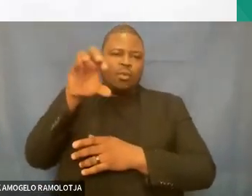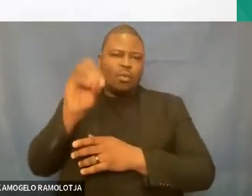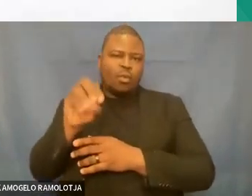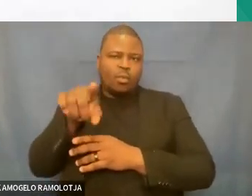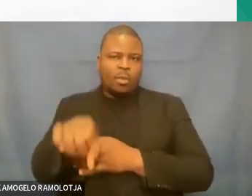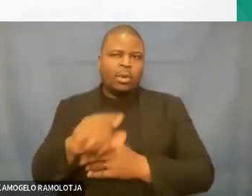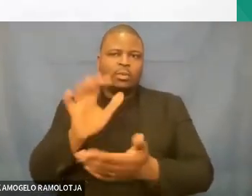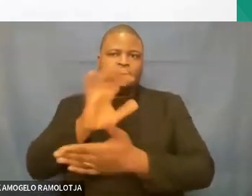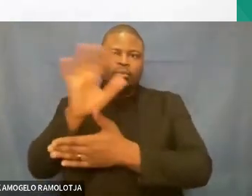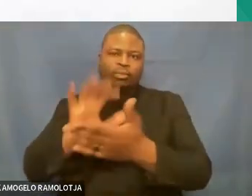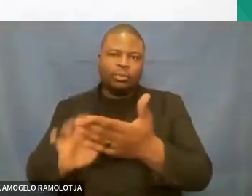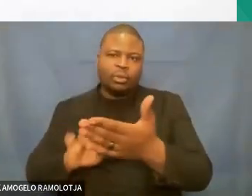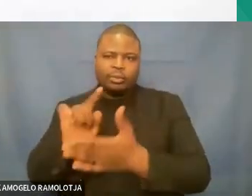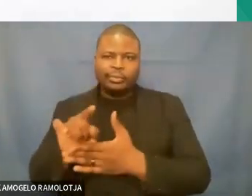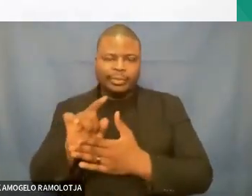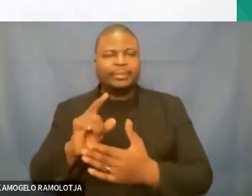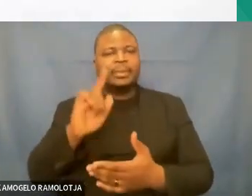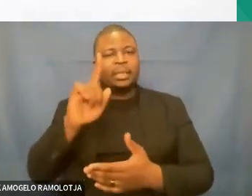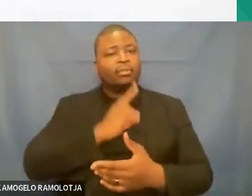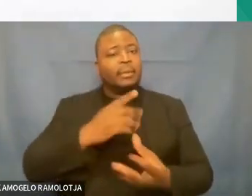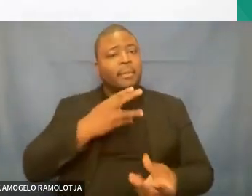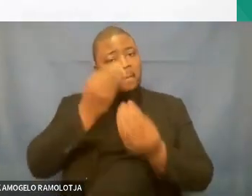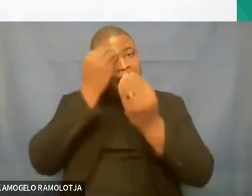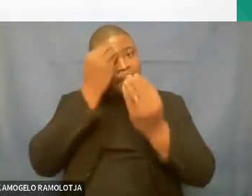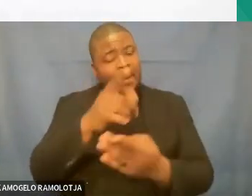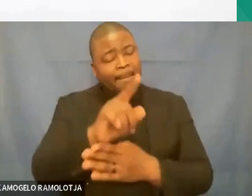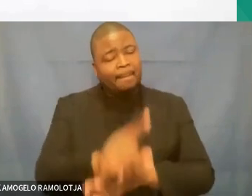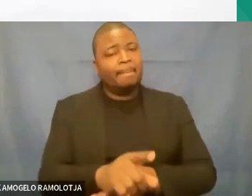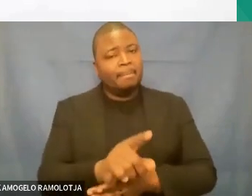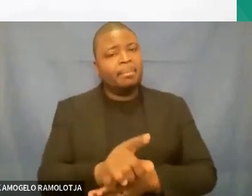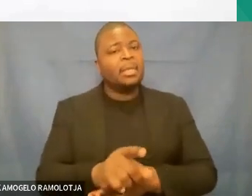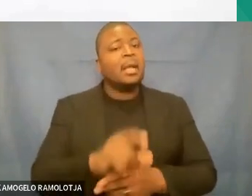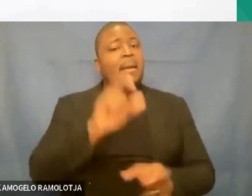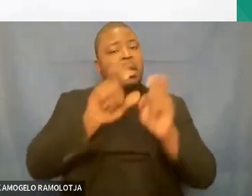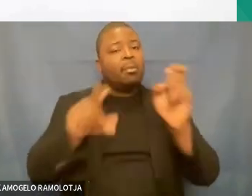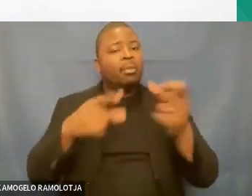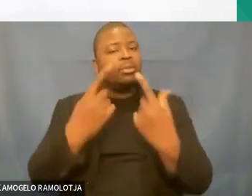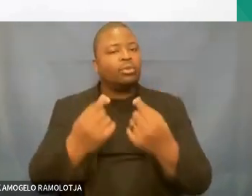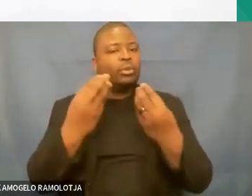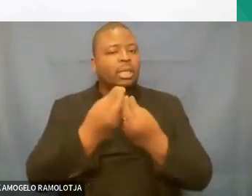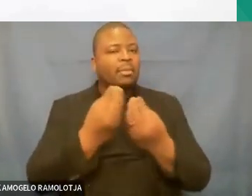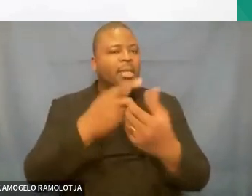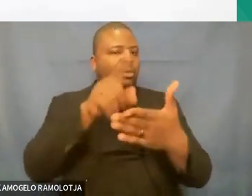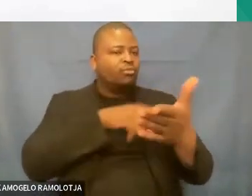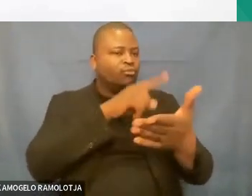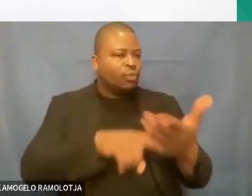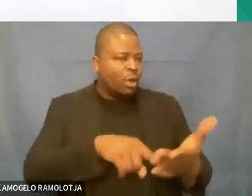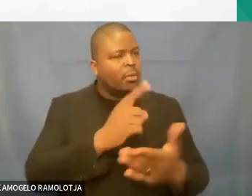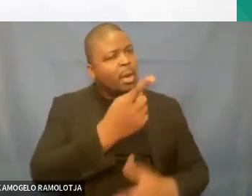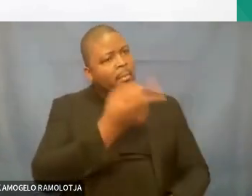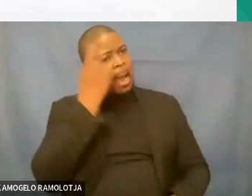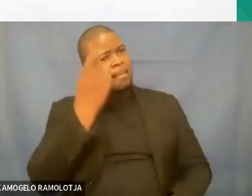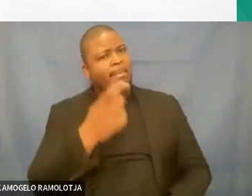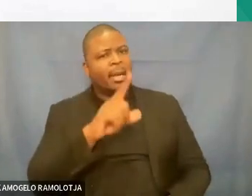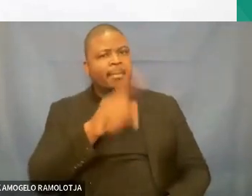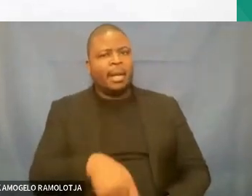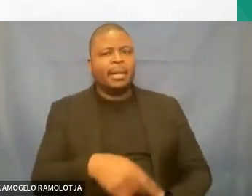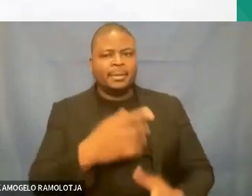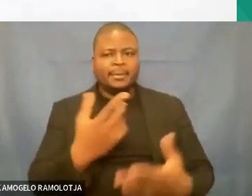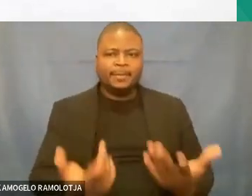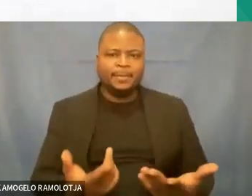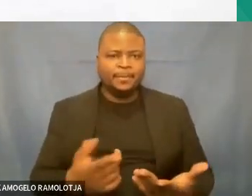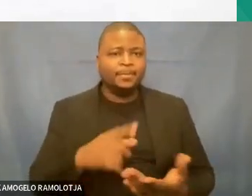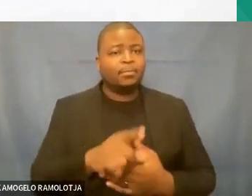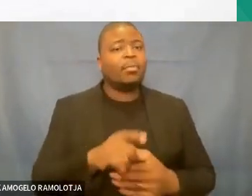out all your people that you see are doing things that are questionable, firstly. So all of us that are joined to